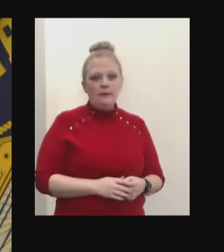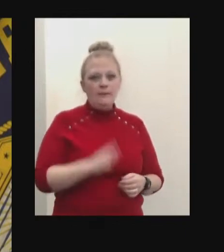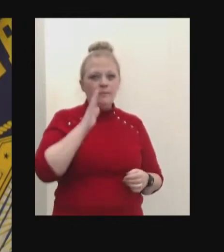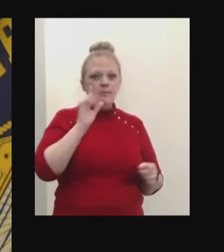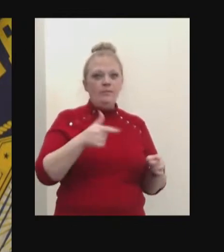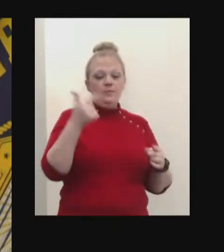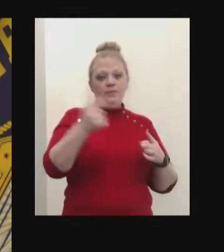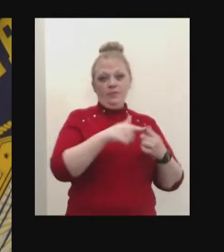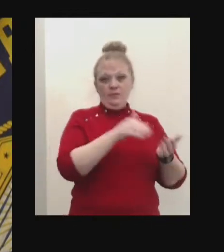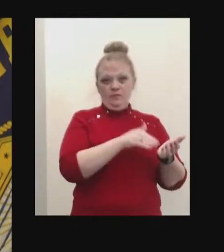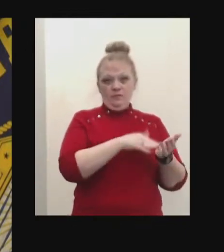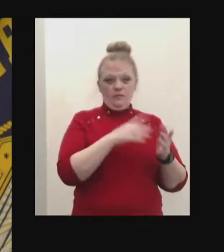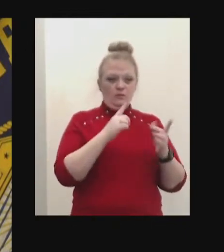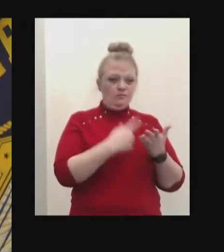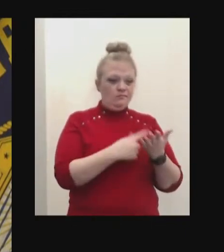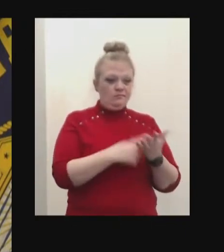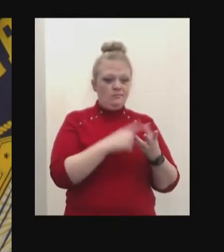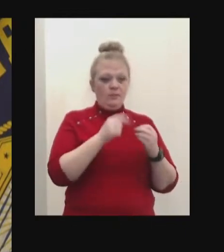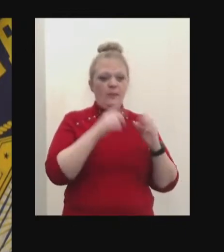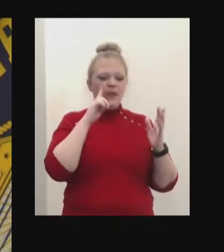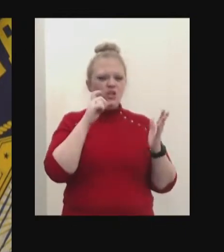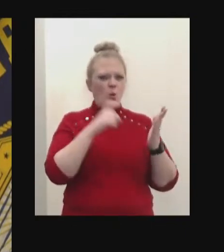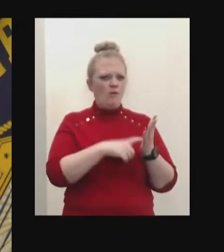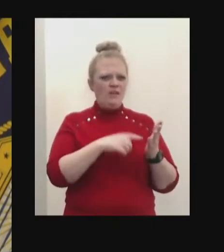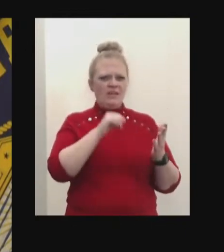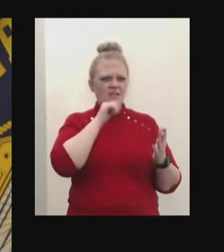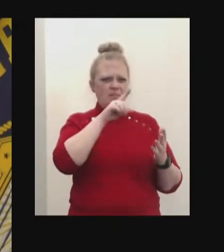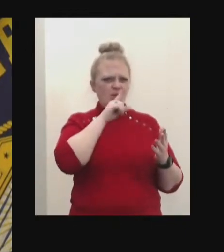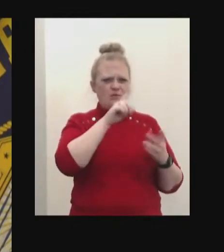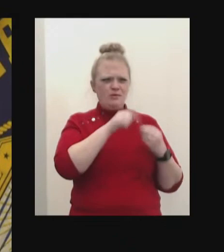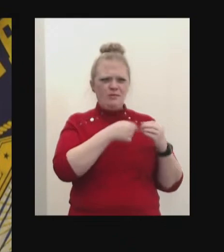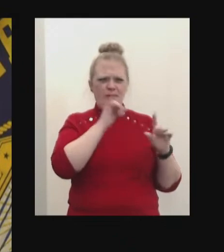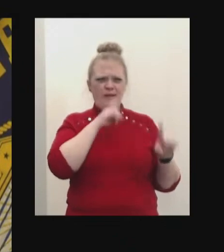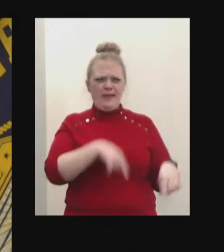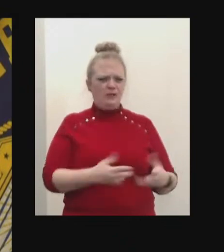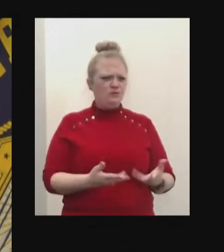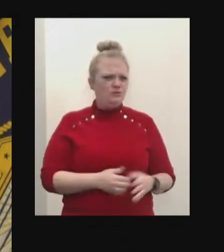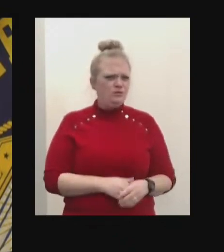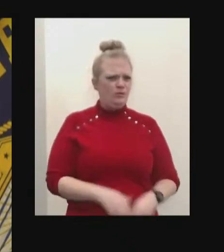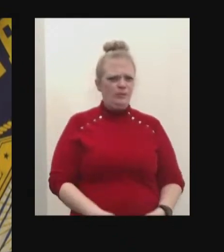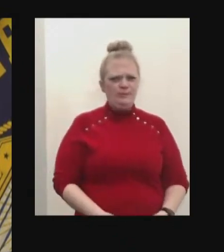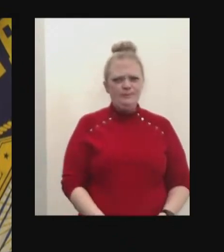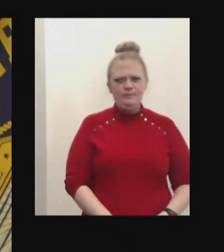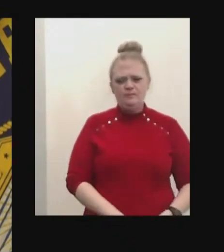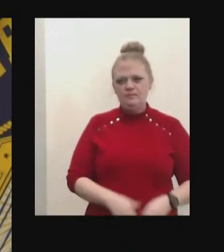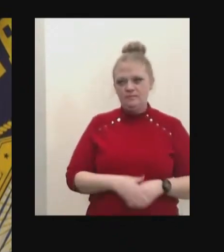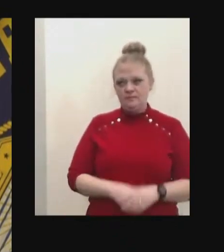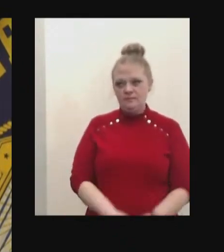Burstein to talk a little bit more about notification. I'm not certain about the answer to that question.